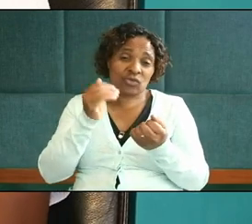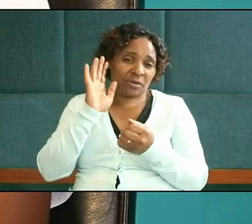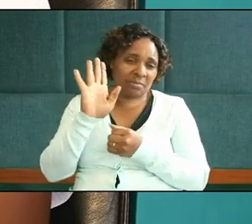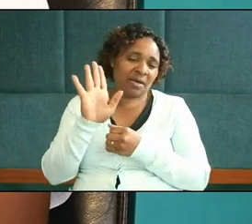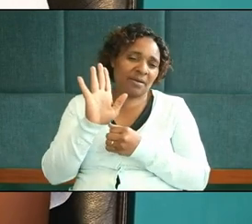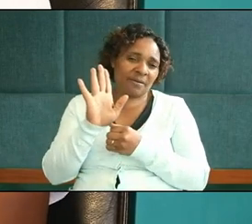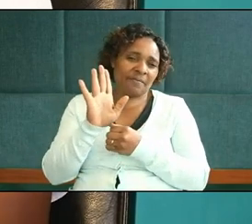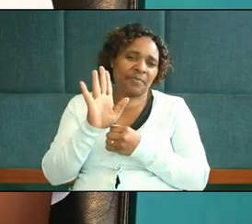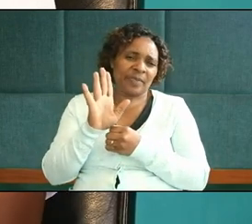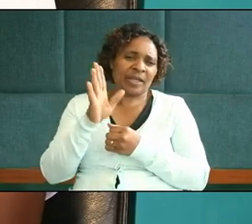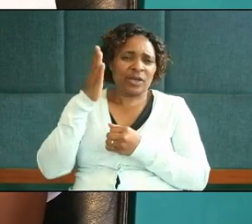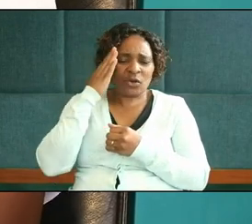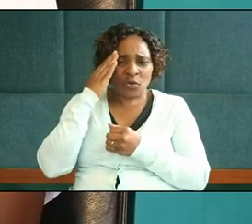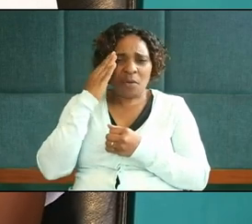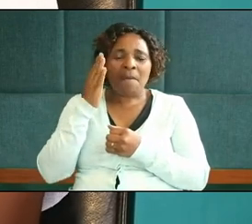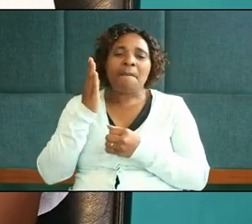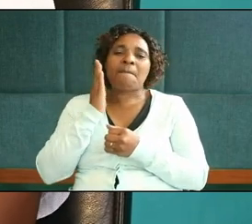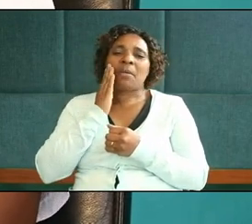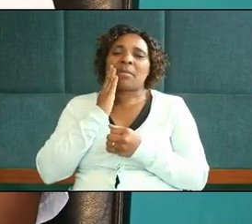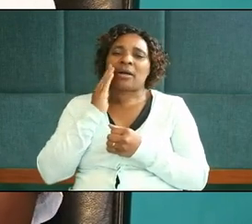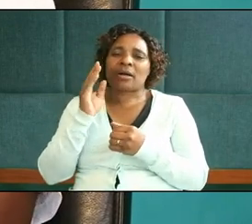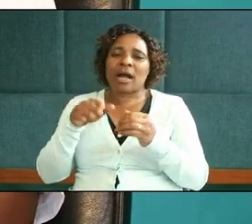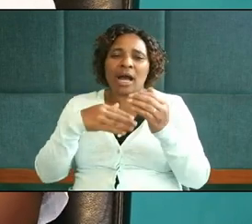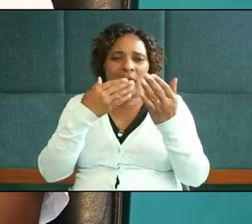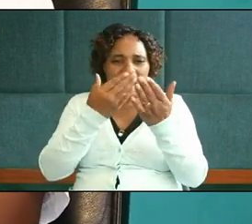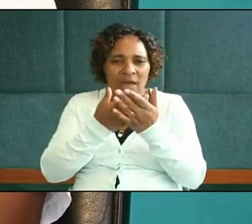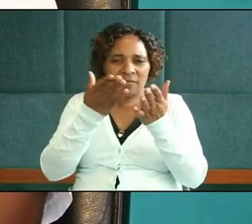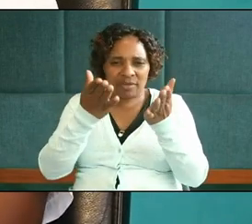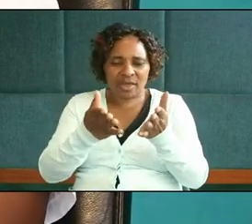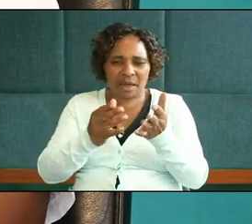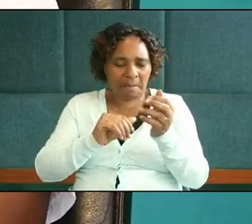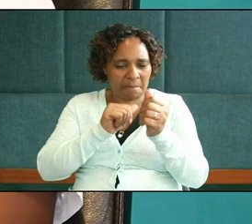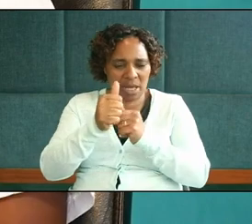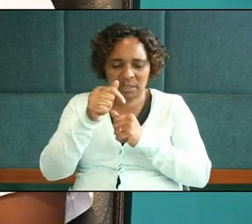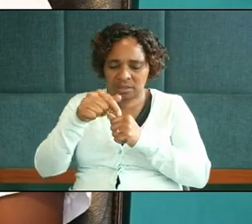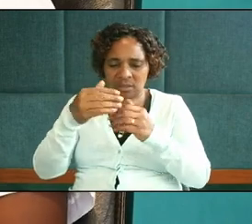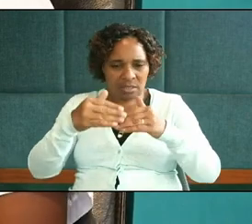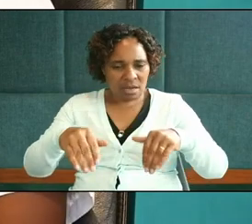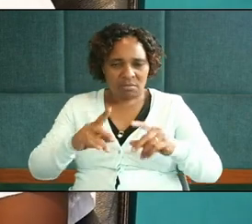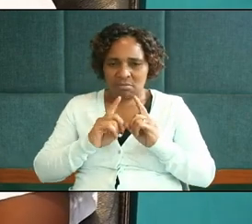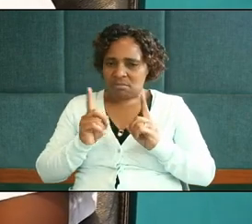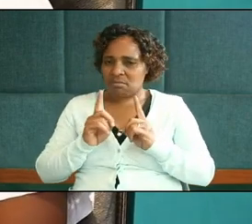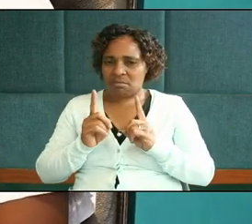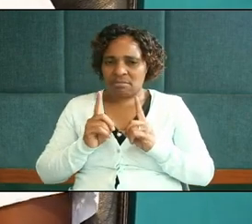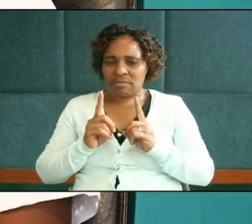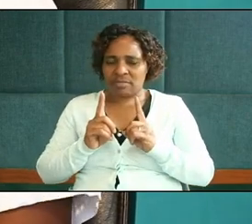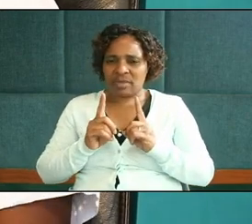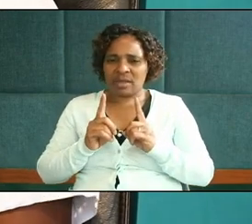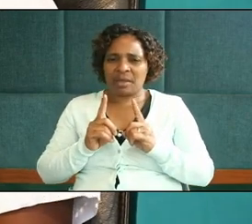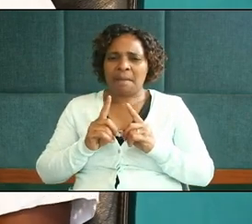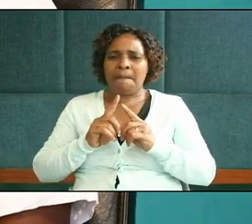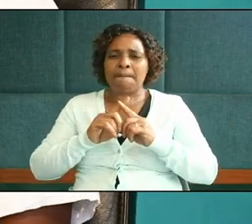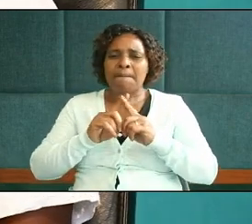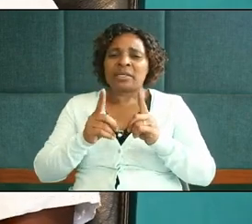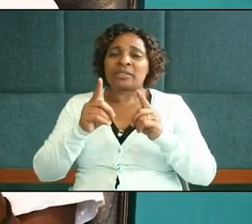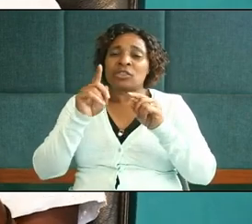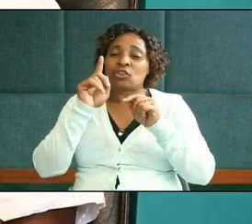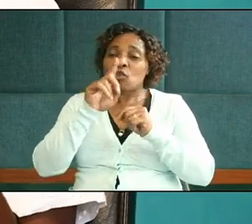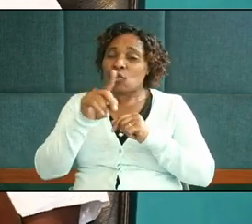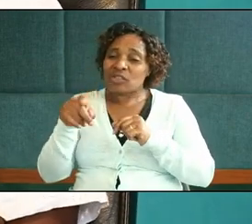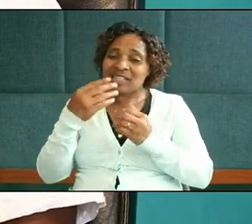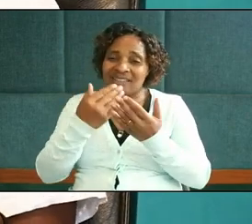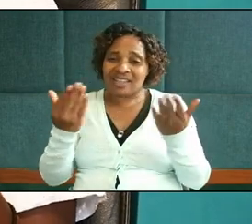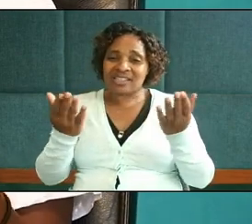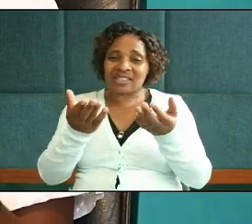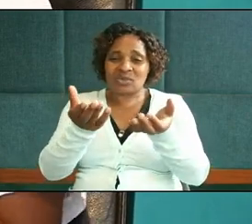know, you know, mama ukishafika hapa, mom, you just don't pass that line, because But they are just those things that we will